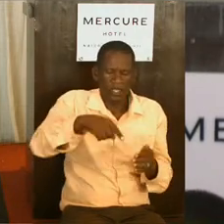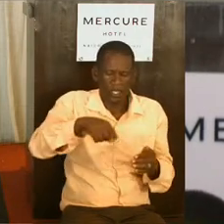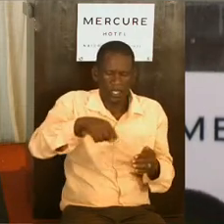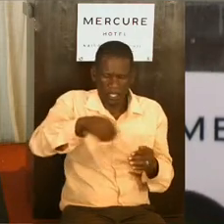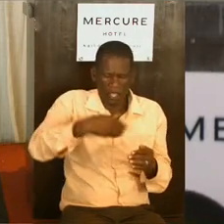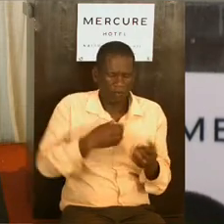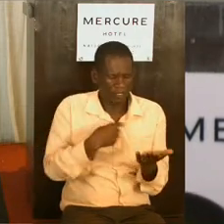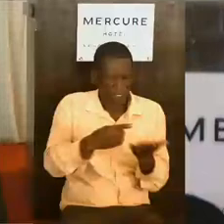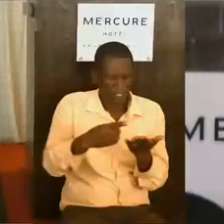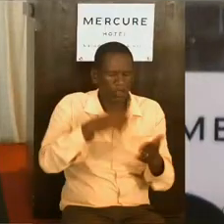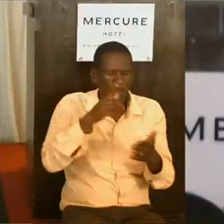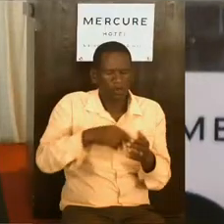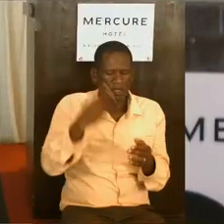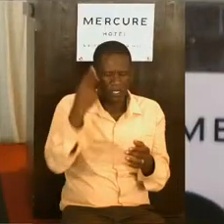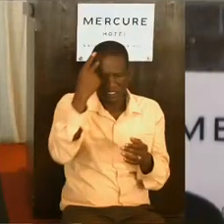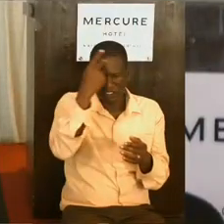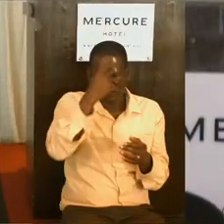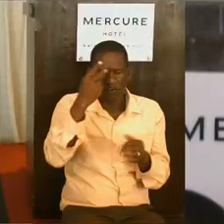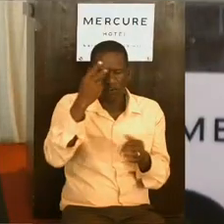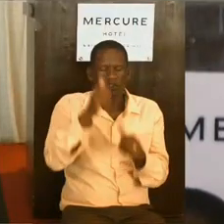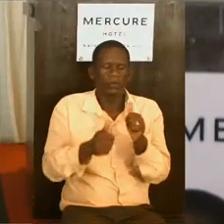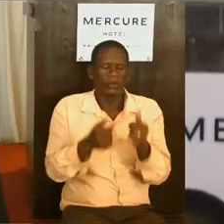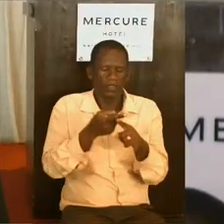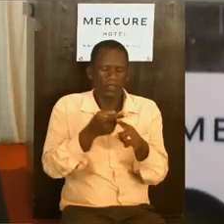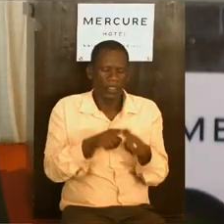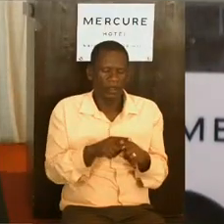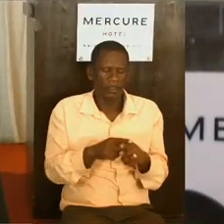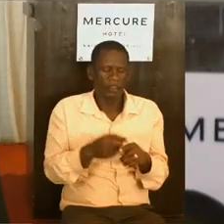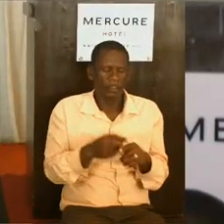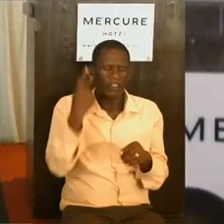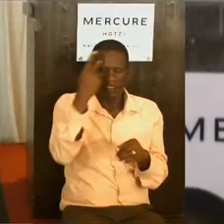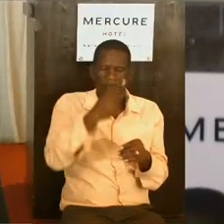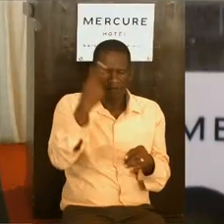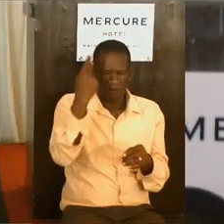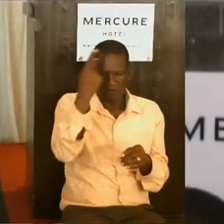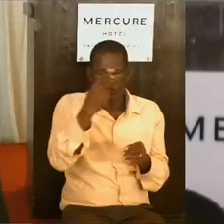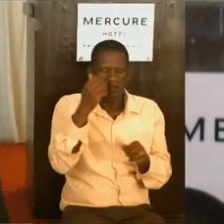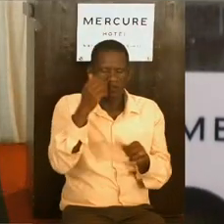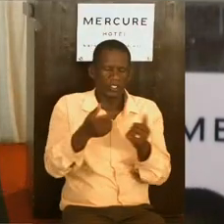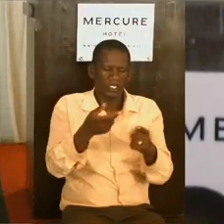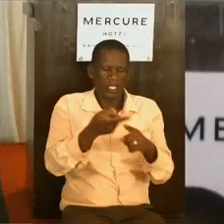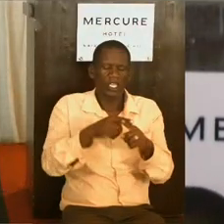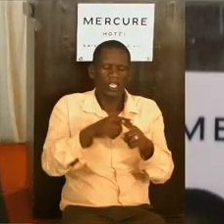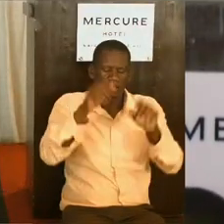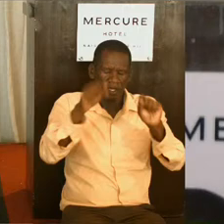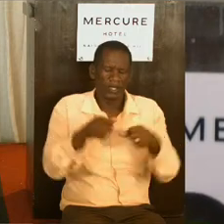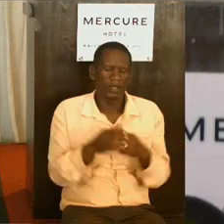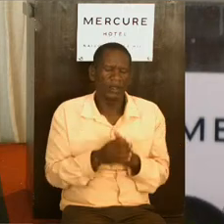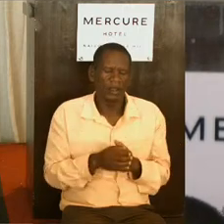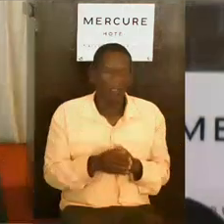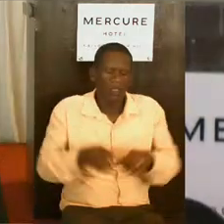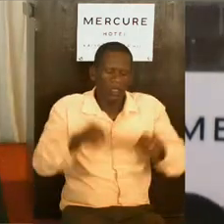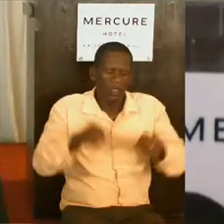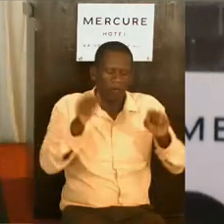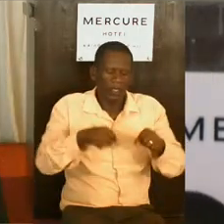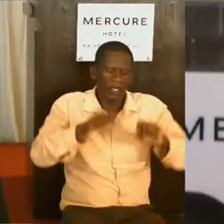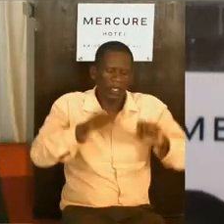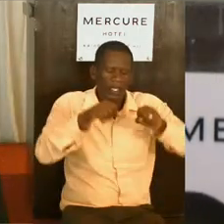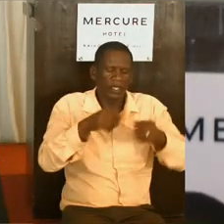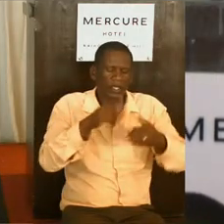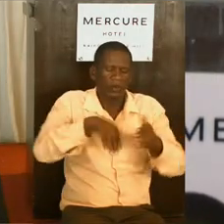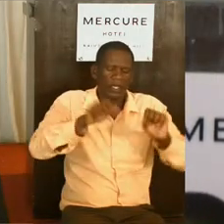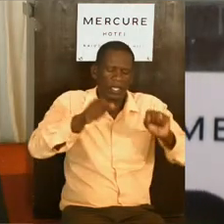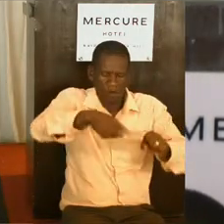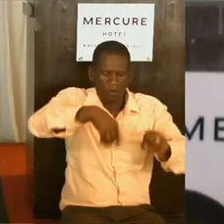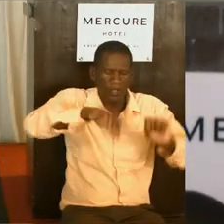what is the philosophy that then we can uh we can agree to